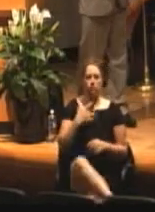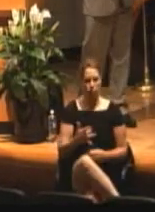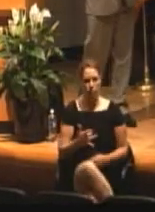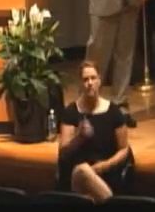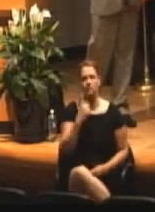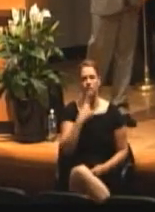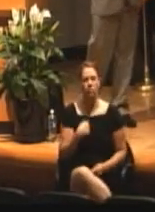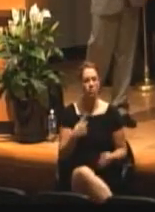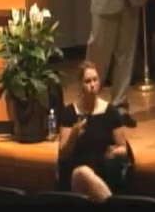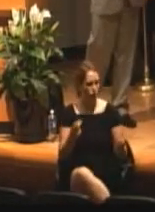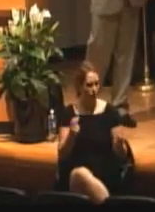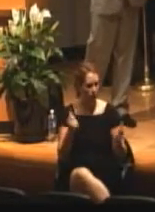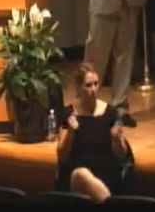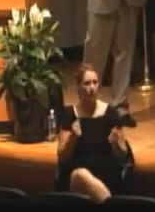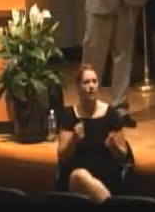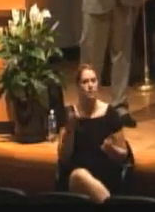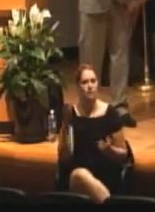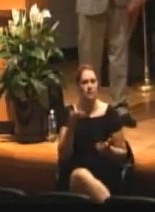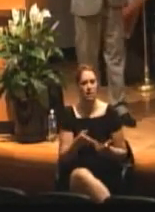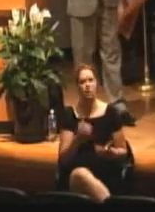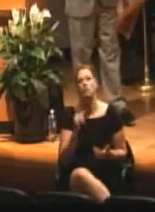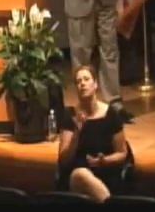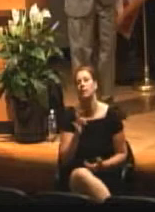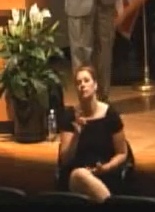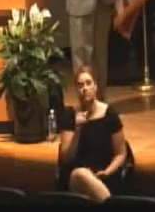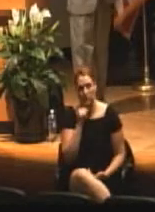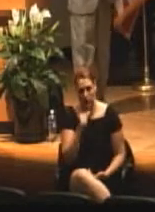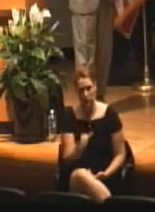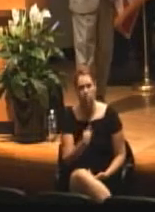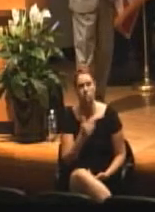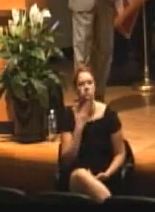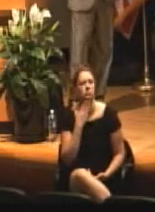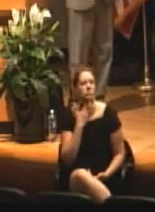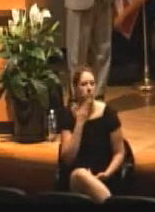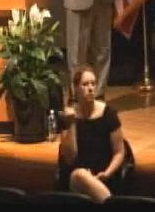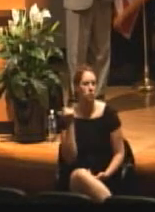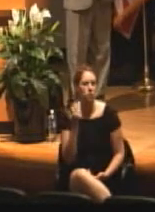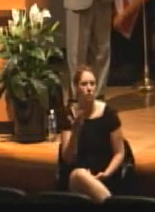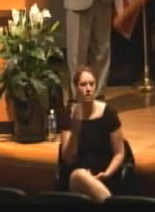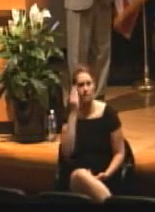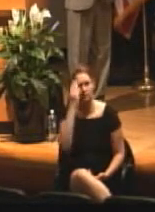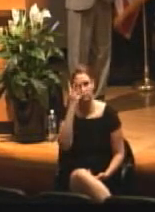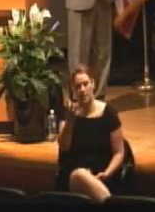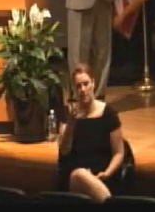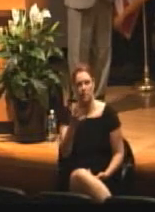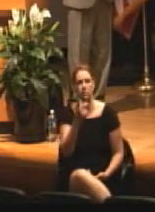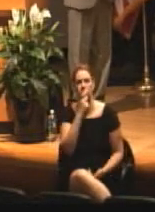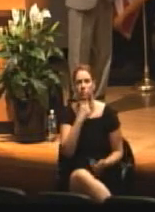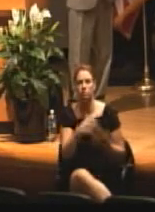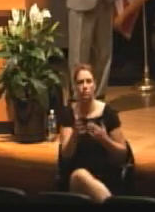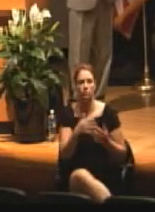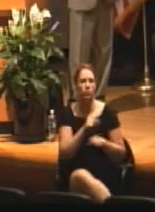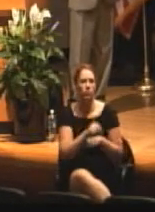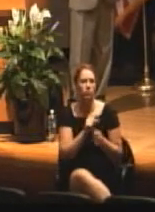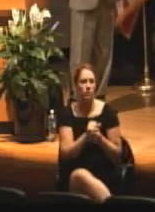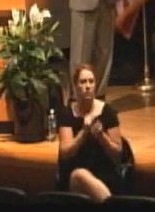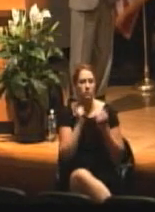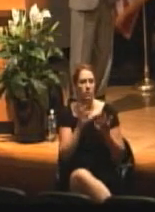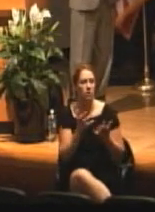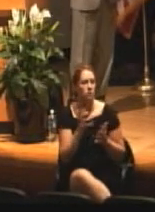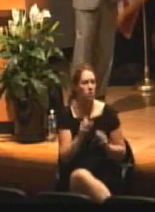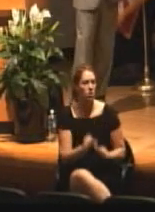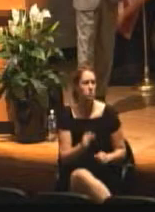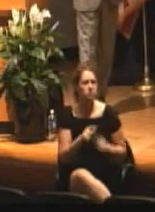there. If it doesn't though, it's always better to tell whoever you're working with as much as possible so they can know to make sure they take it off of there up